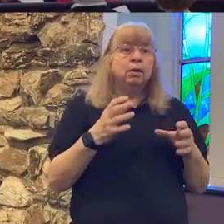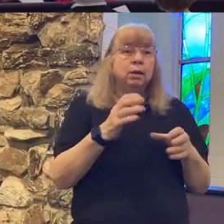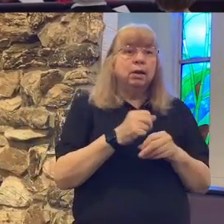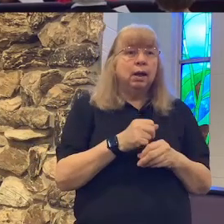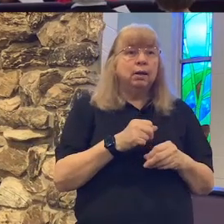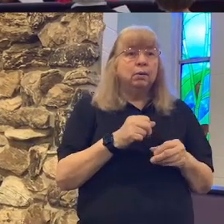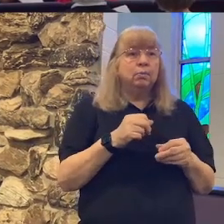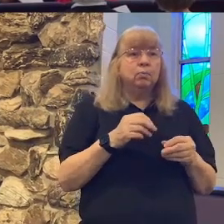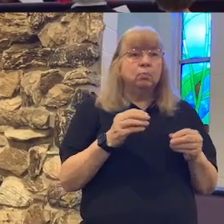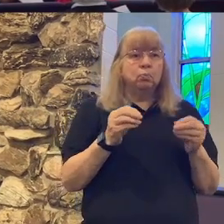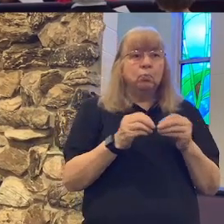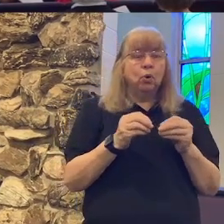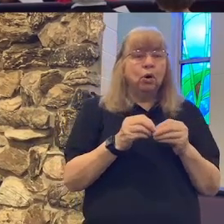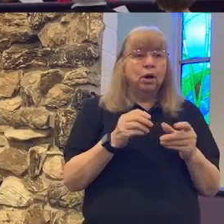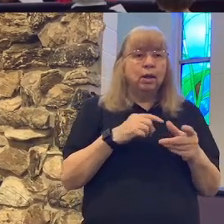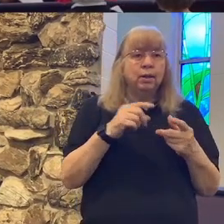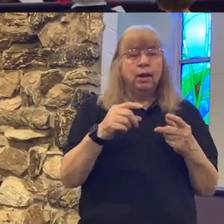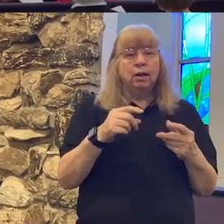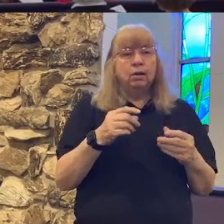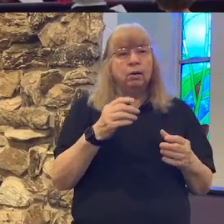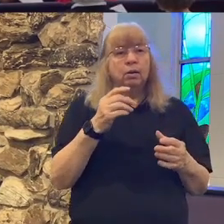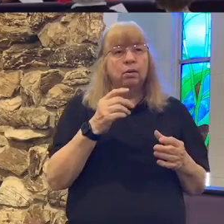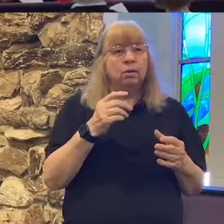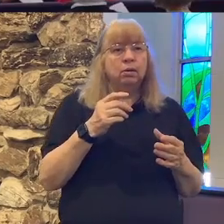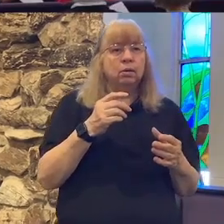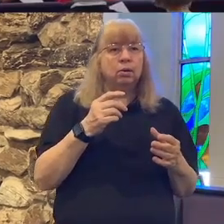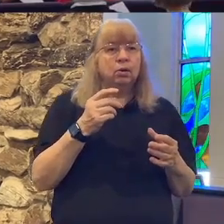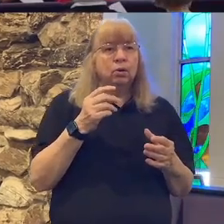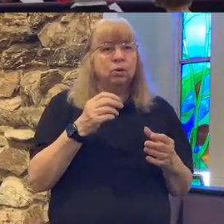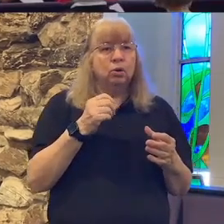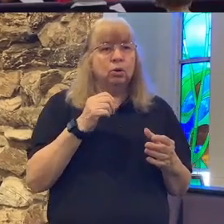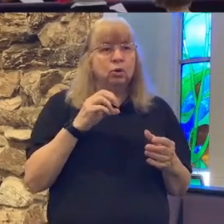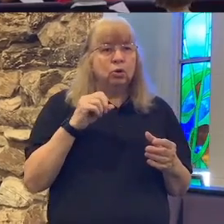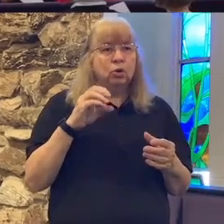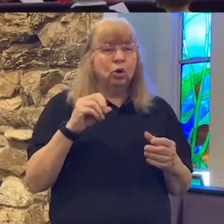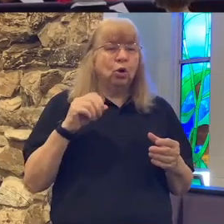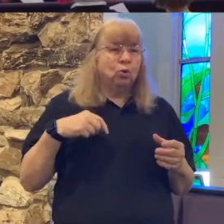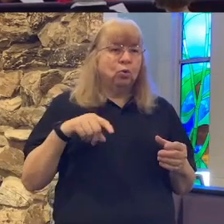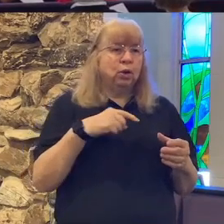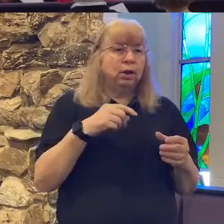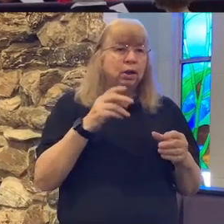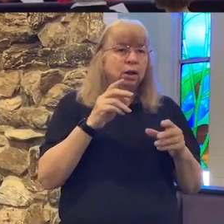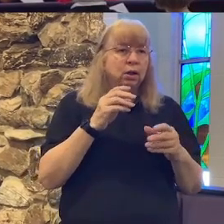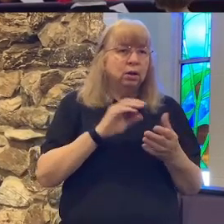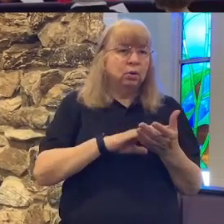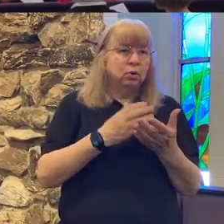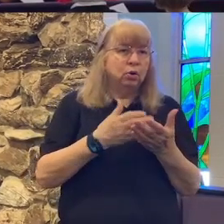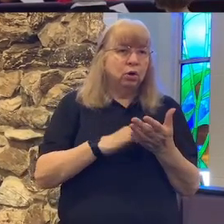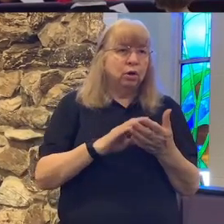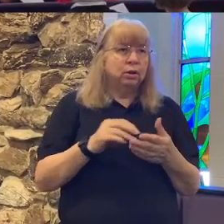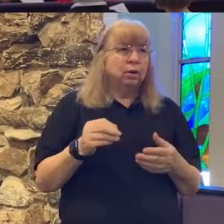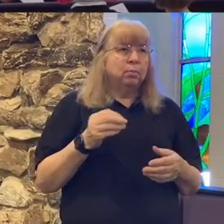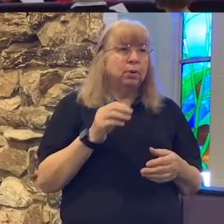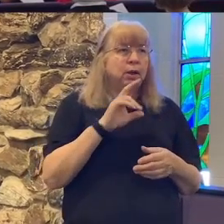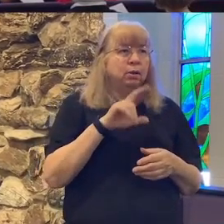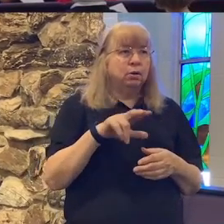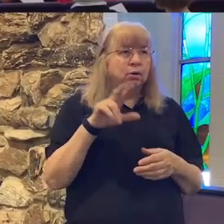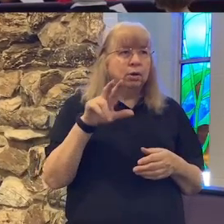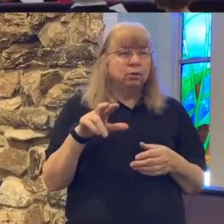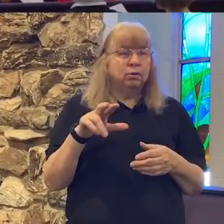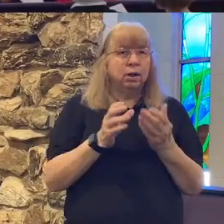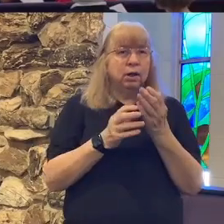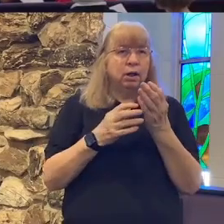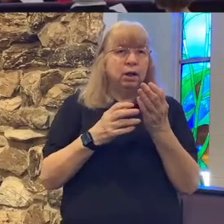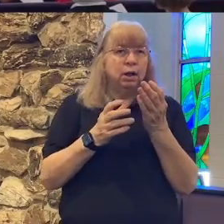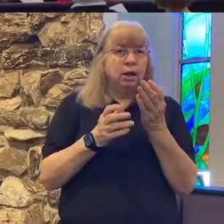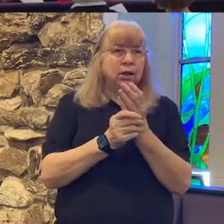Right? So, if we do an extra six racks of hindquarters, it'd be about $33 a rack, which Hy-Vee is selling